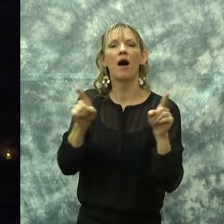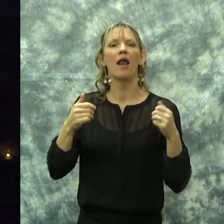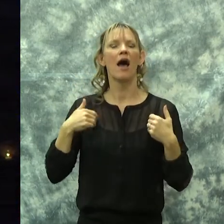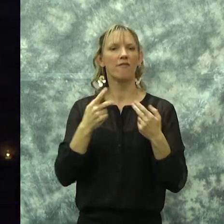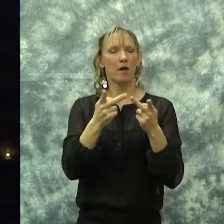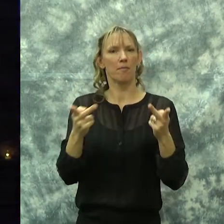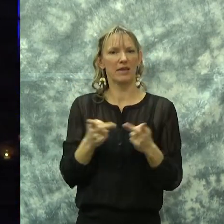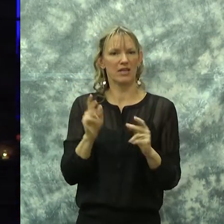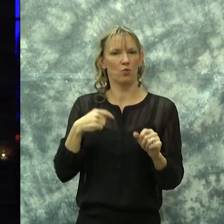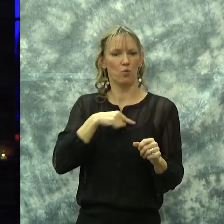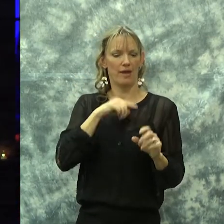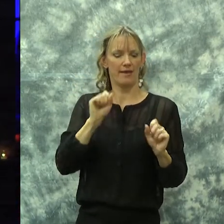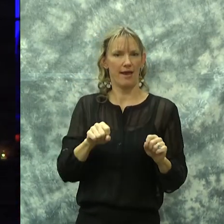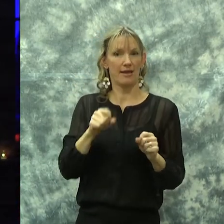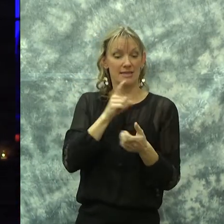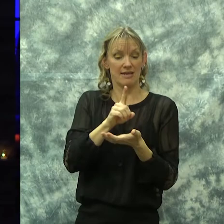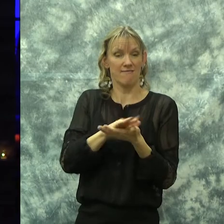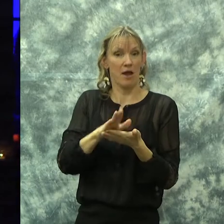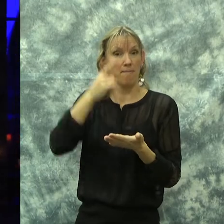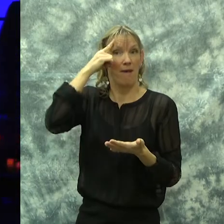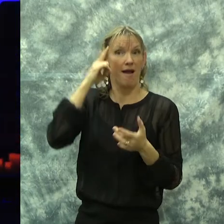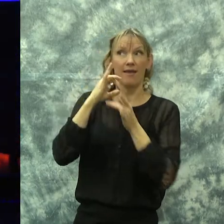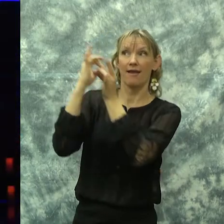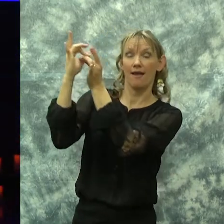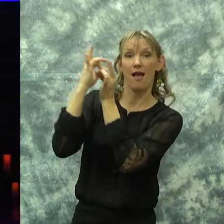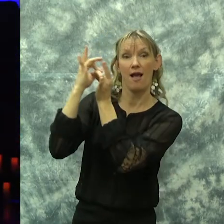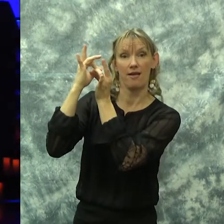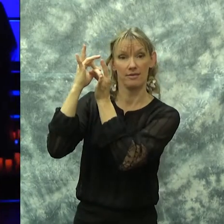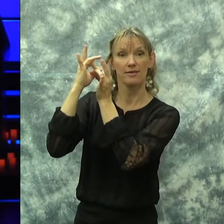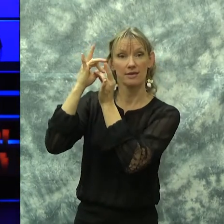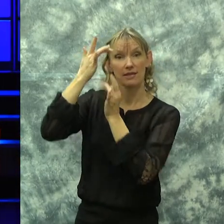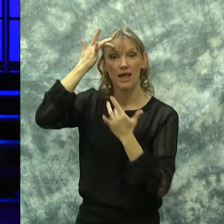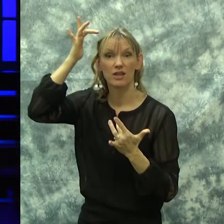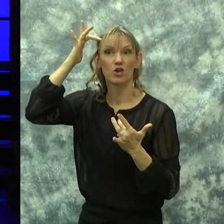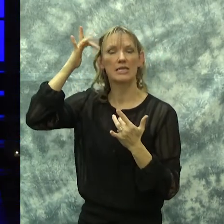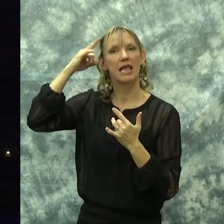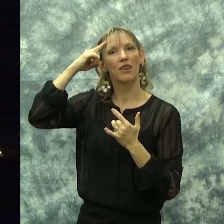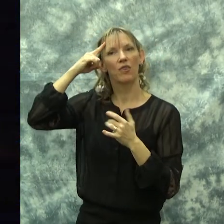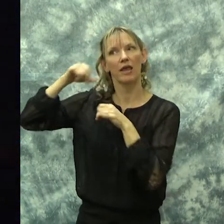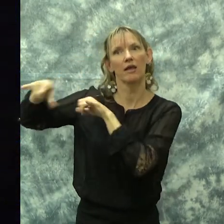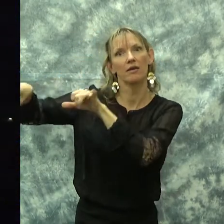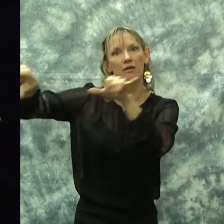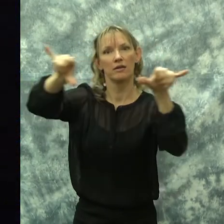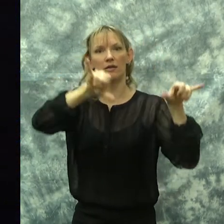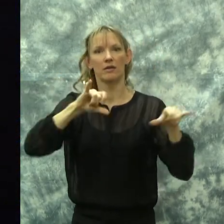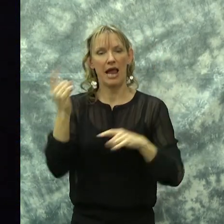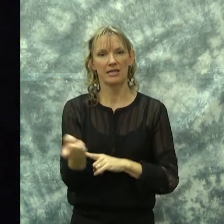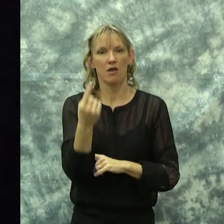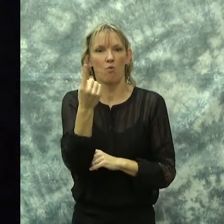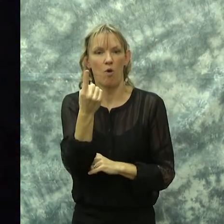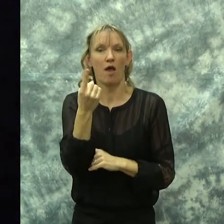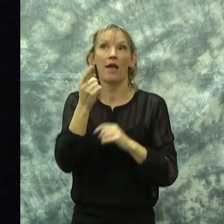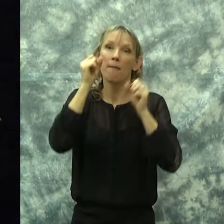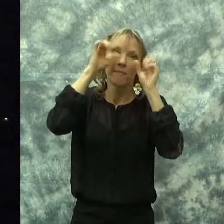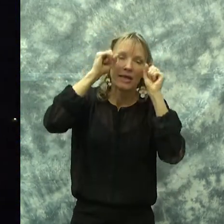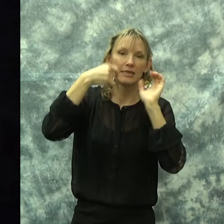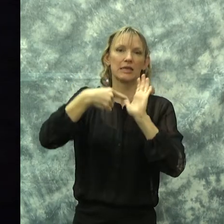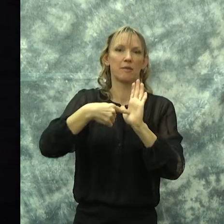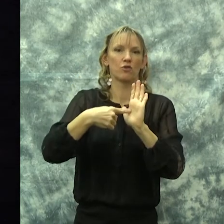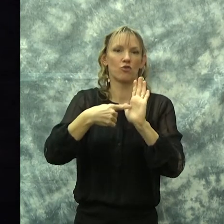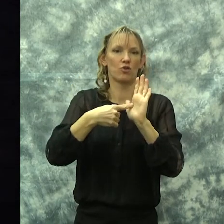can connect in divine mind and intelligence and think as one, and incredible demonstrations can